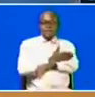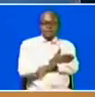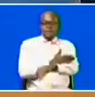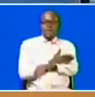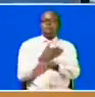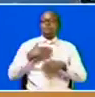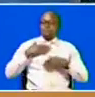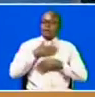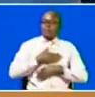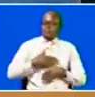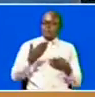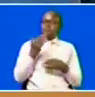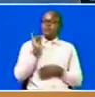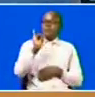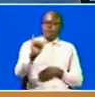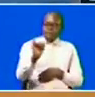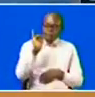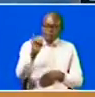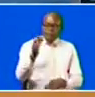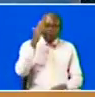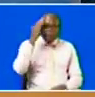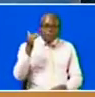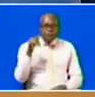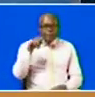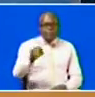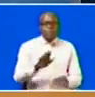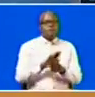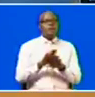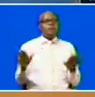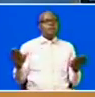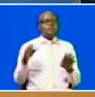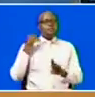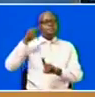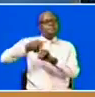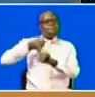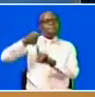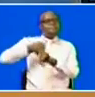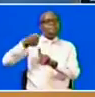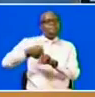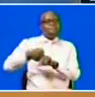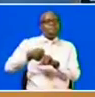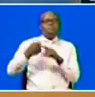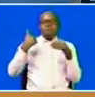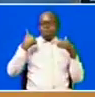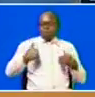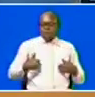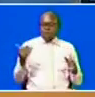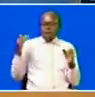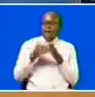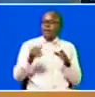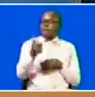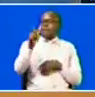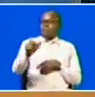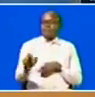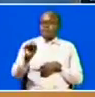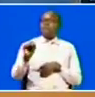And I appreciate that. And that is why I say this is not a fight of me against anybody. This is a fight